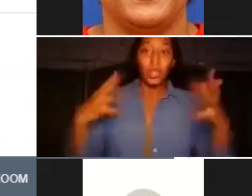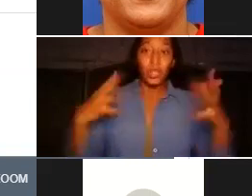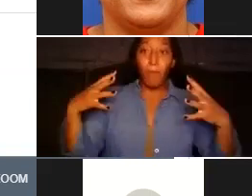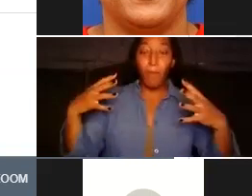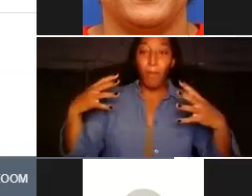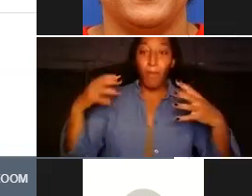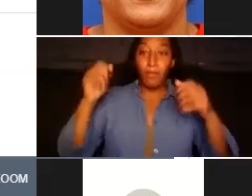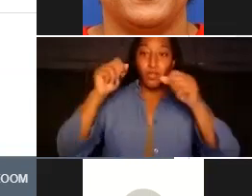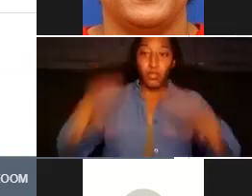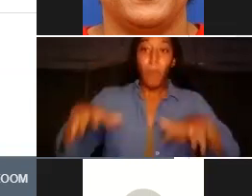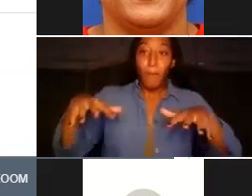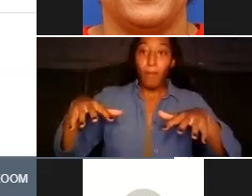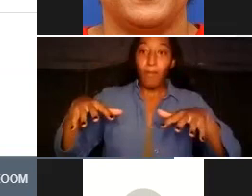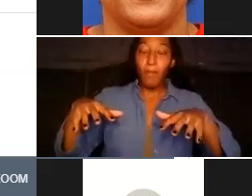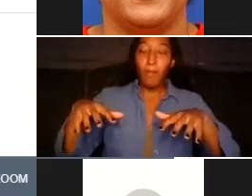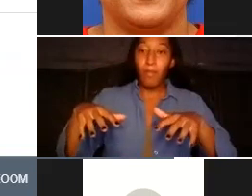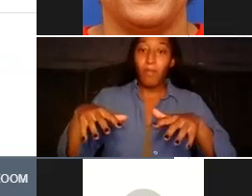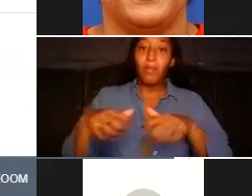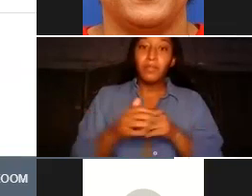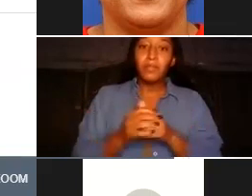be damaging.